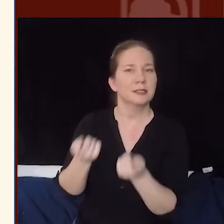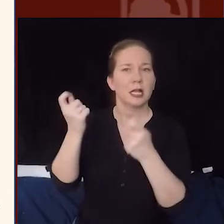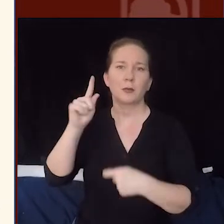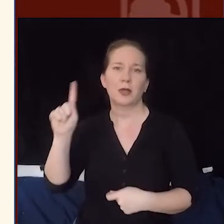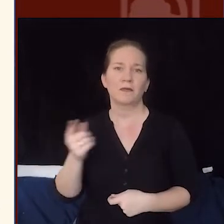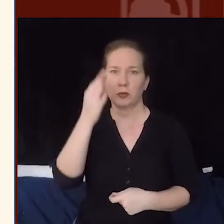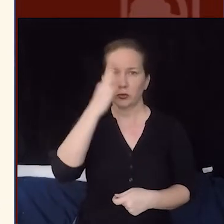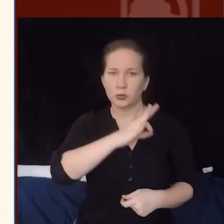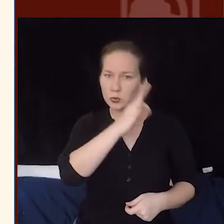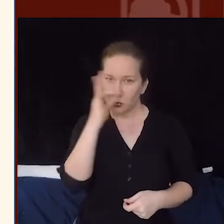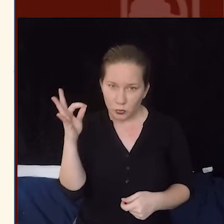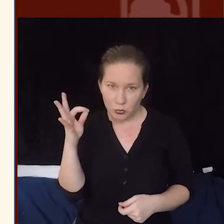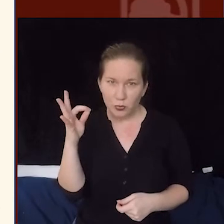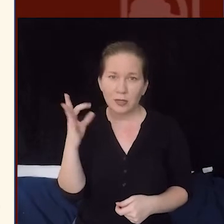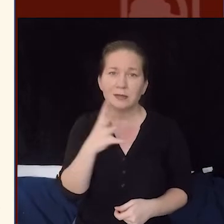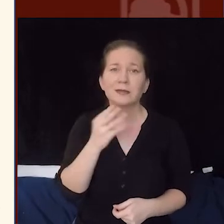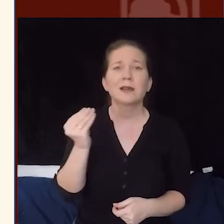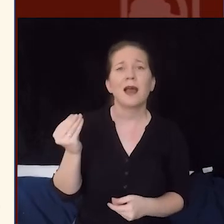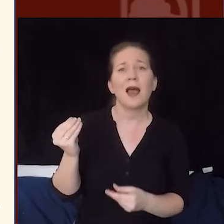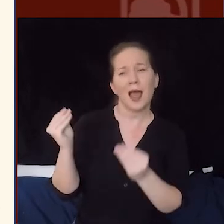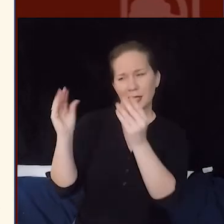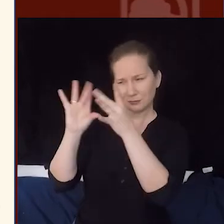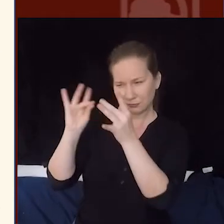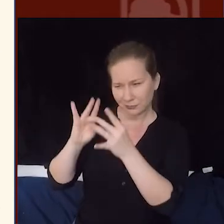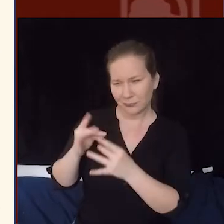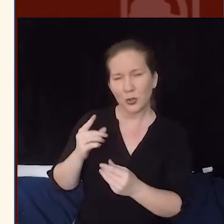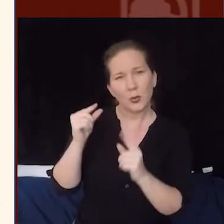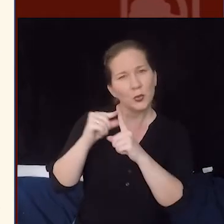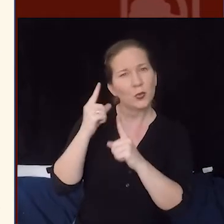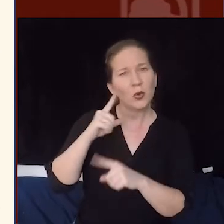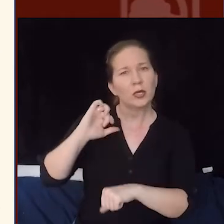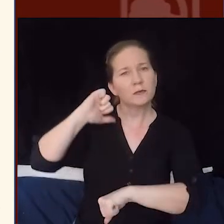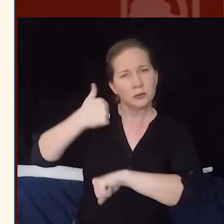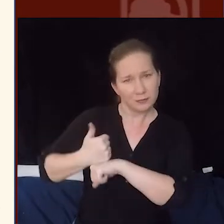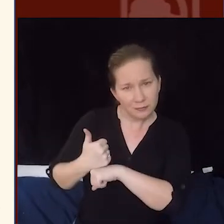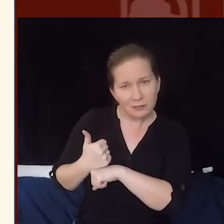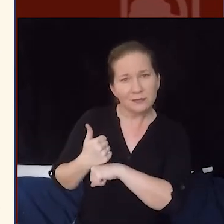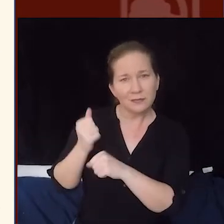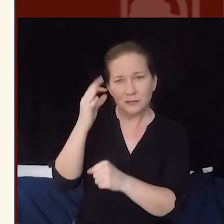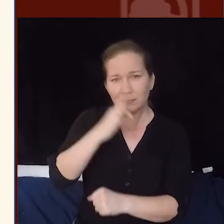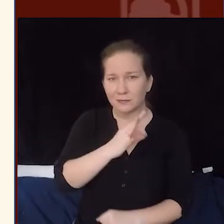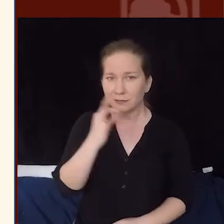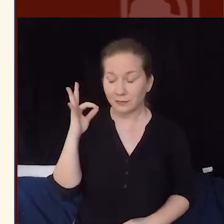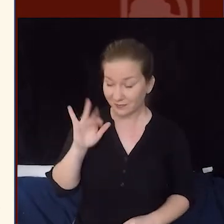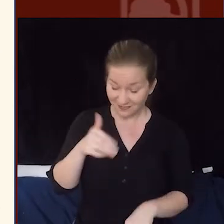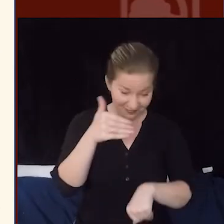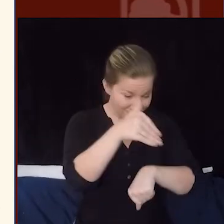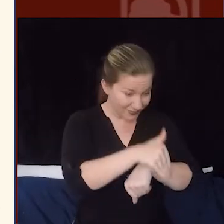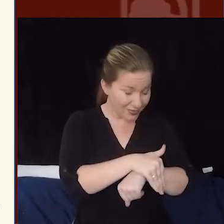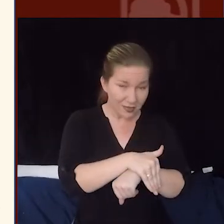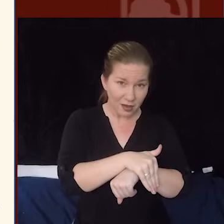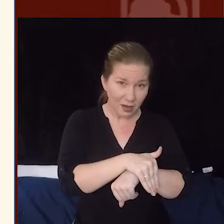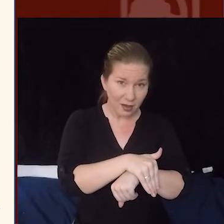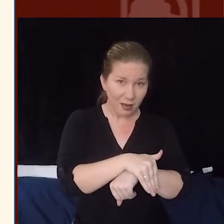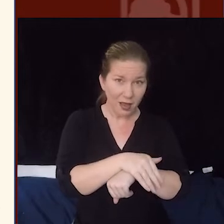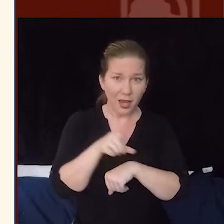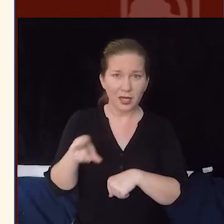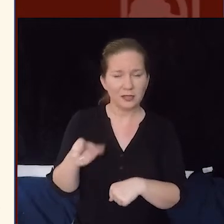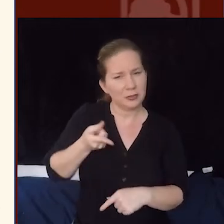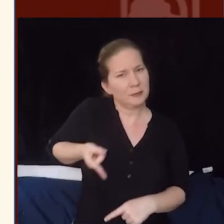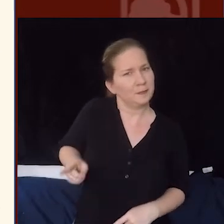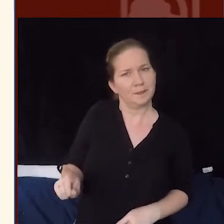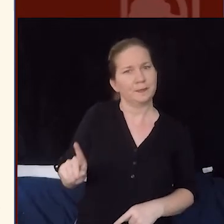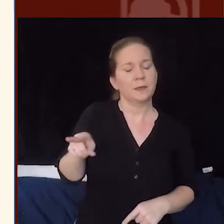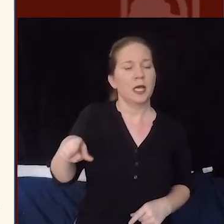of institution. On the night he was betrayed, he took bread, said the blessing, broke